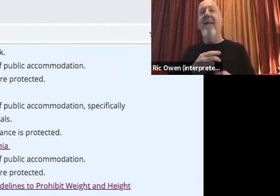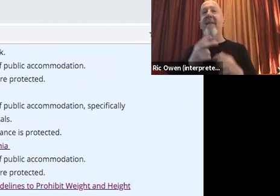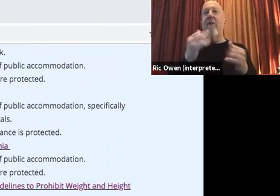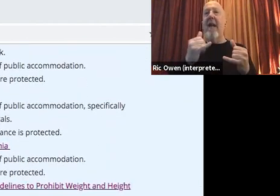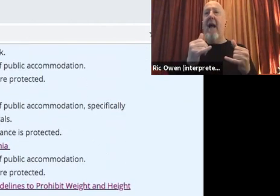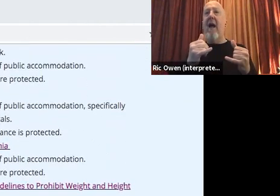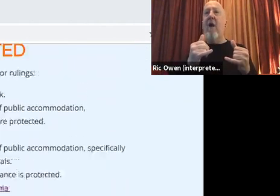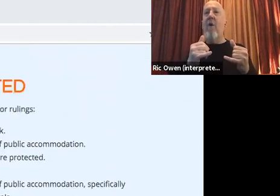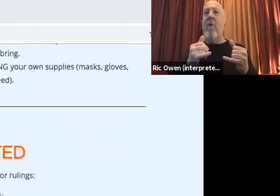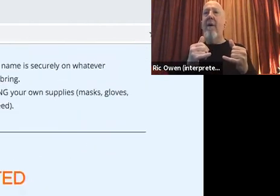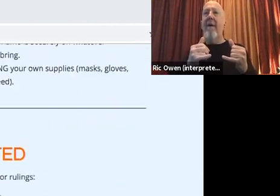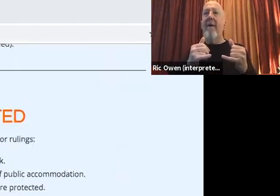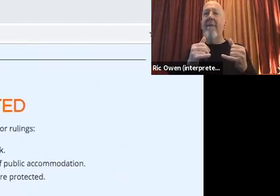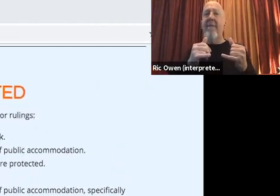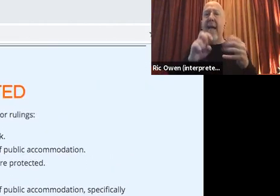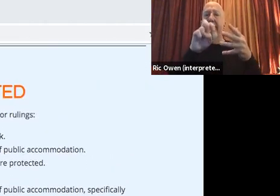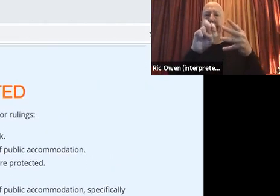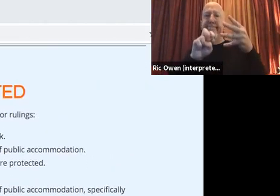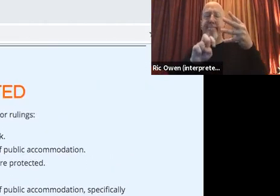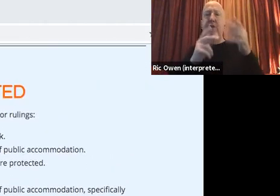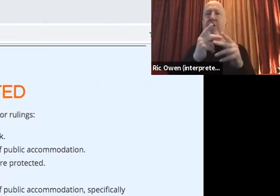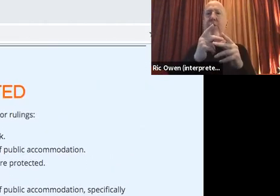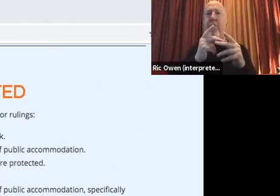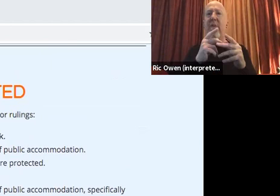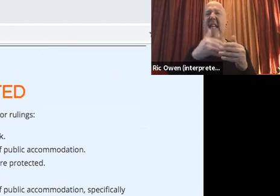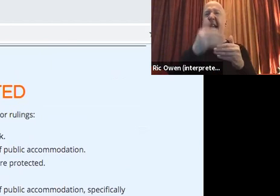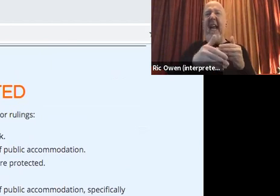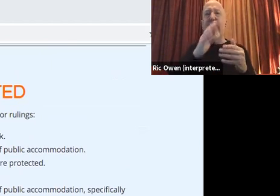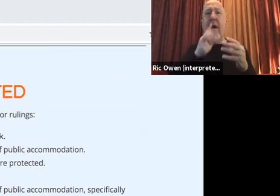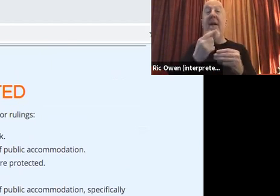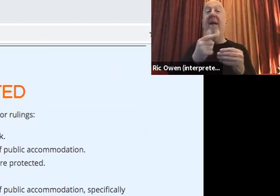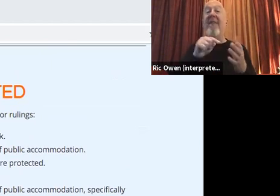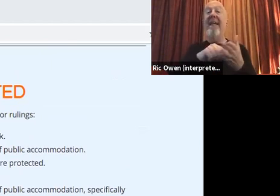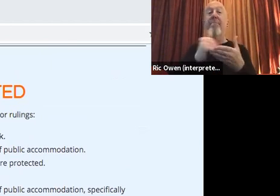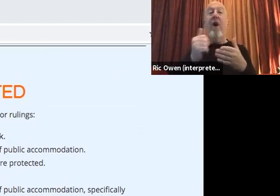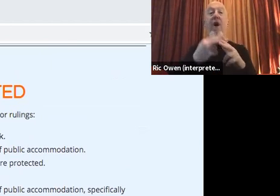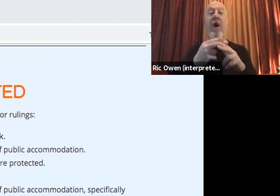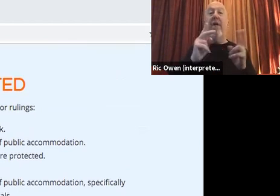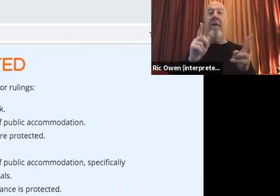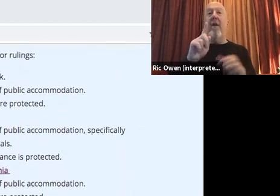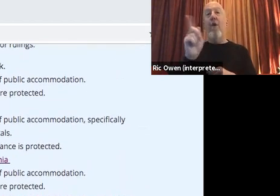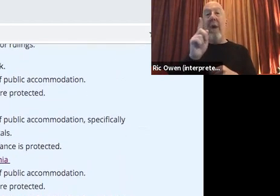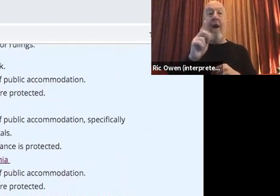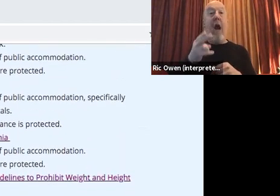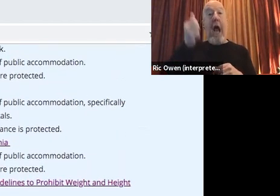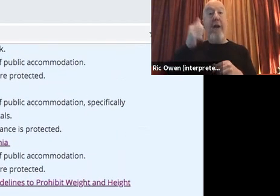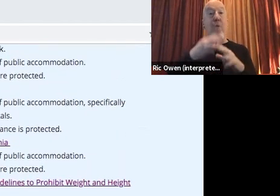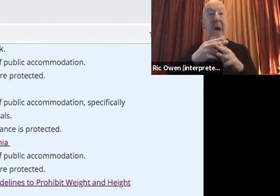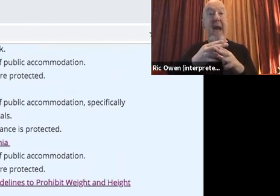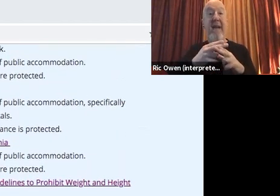to figuring out where to go. This section is called Where Higher Weight May Be Protected. There's